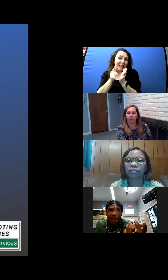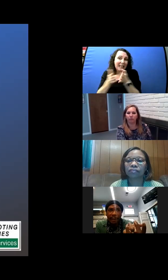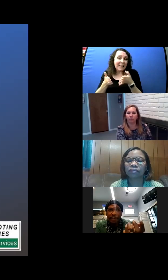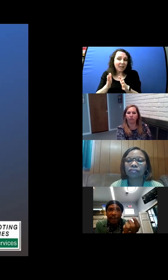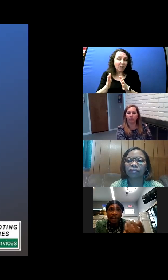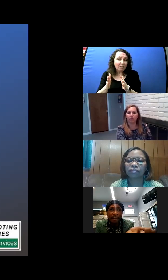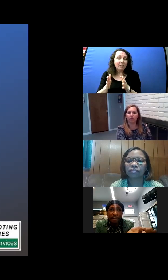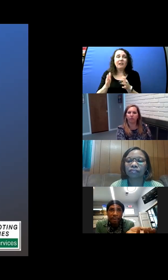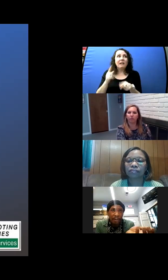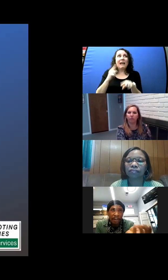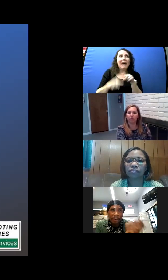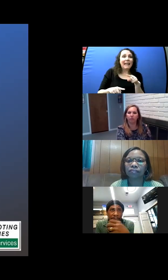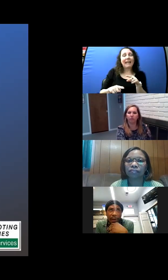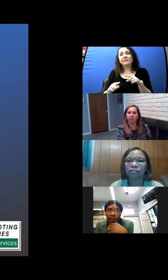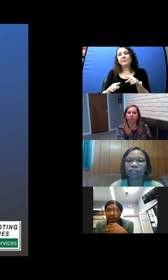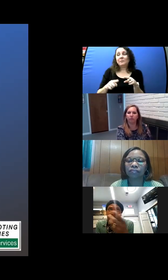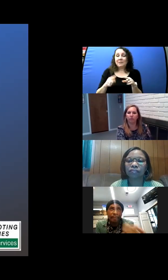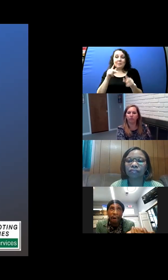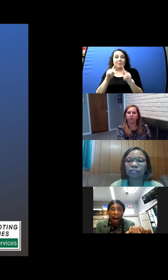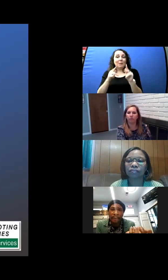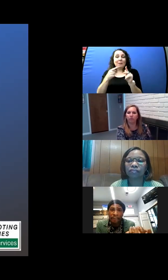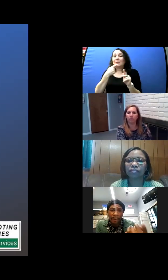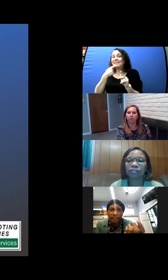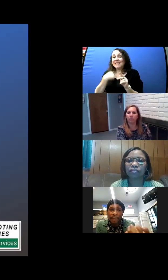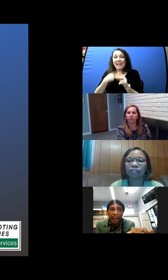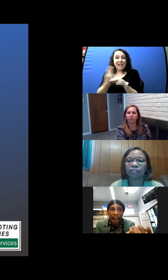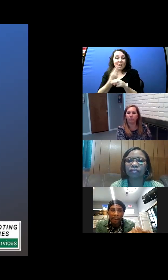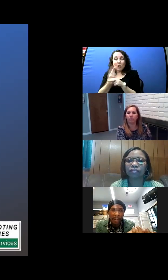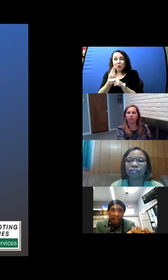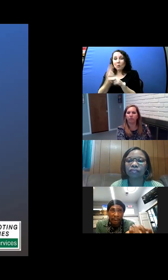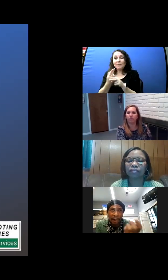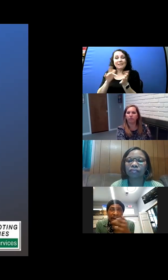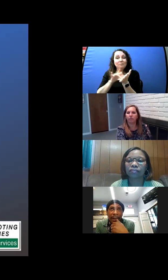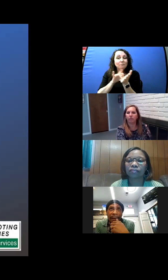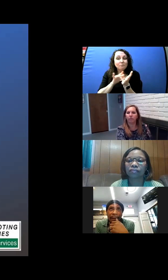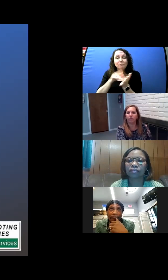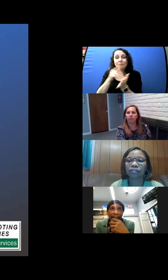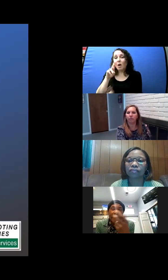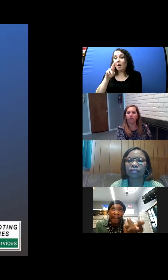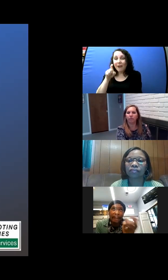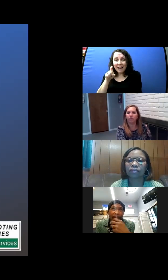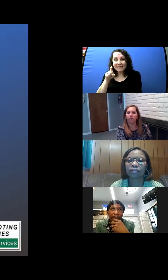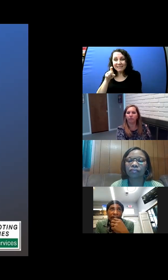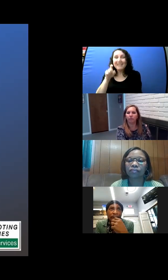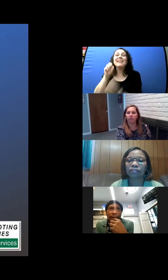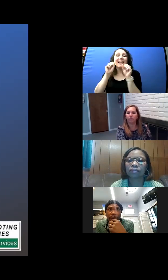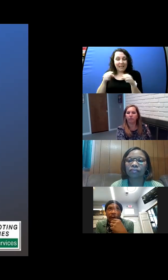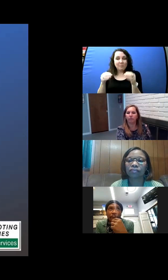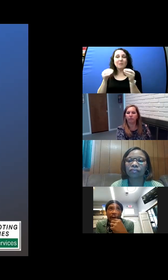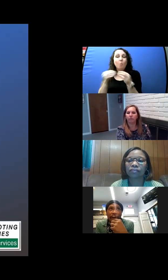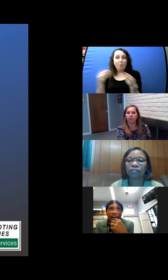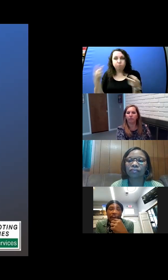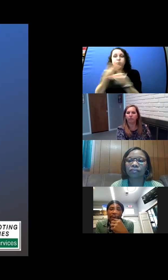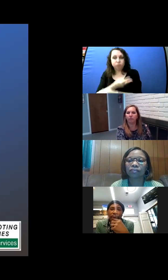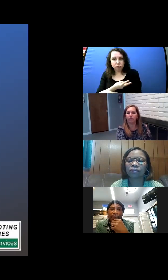that they're using prescription drugs and they're more harmful than street drugs. But if I was to screen someone